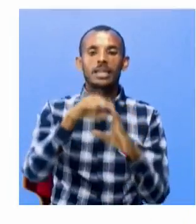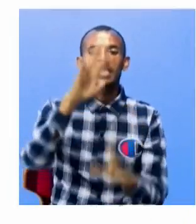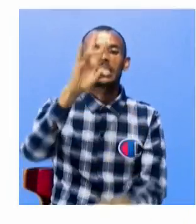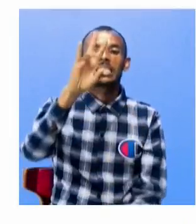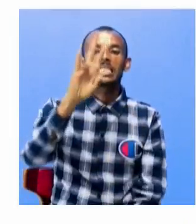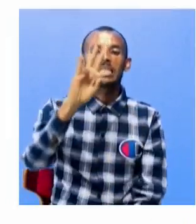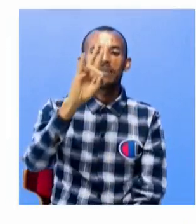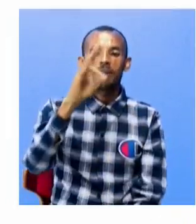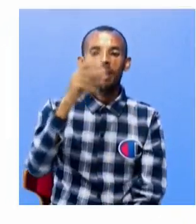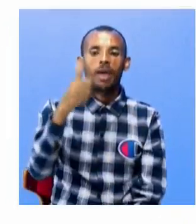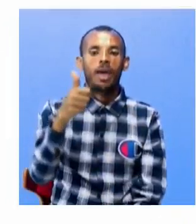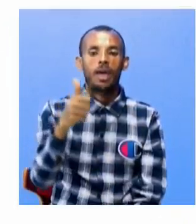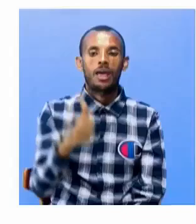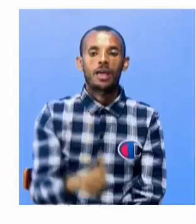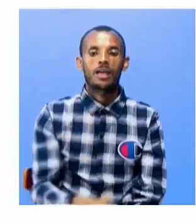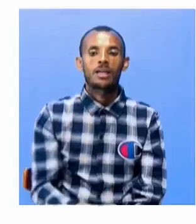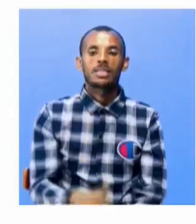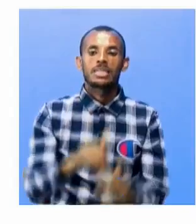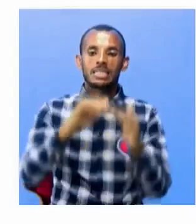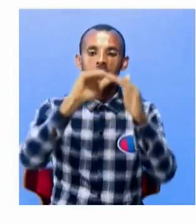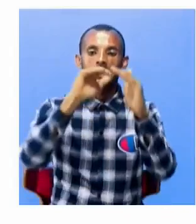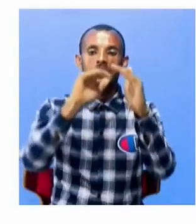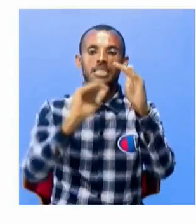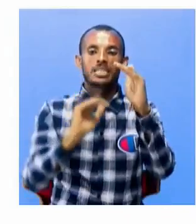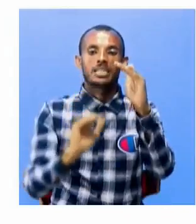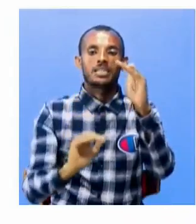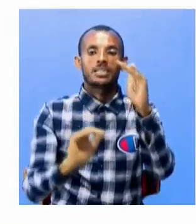7A decreased from